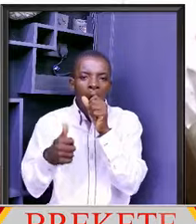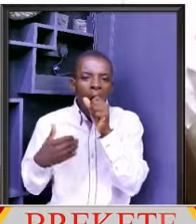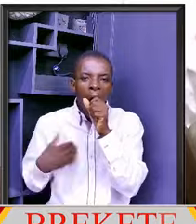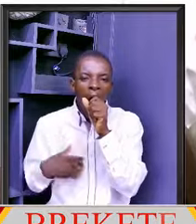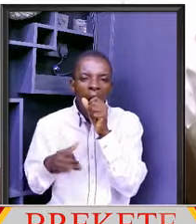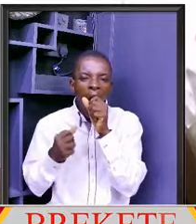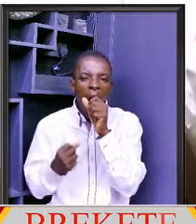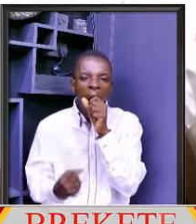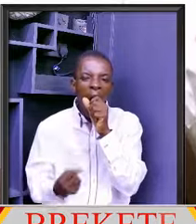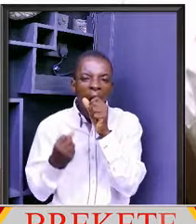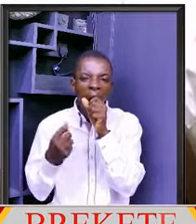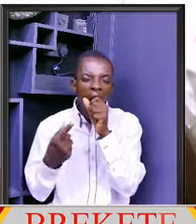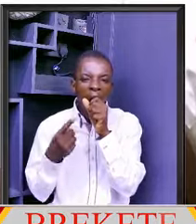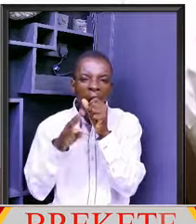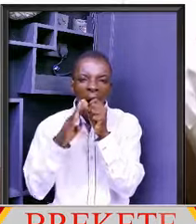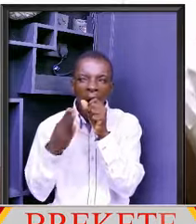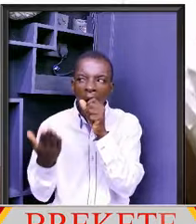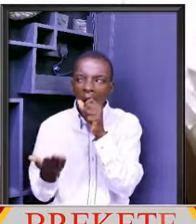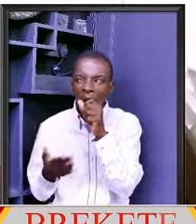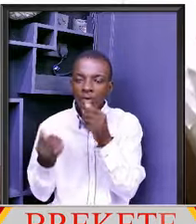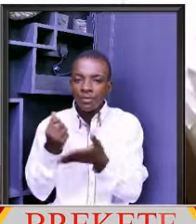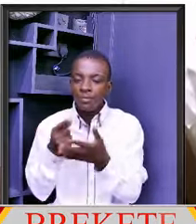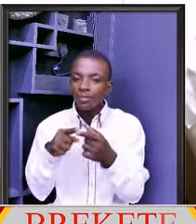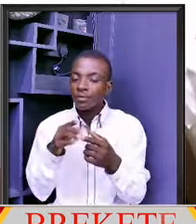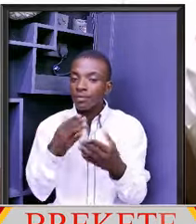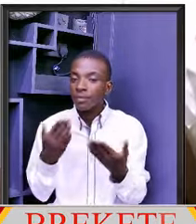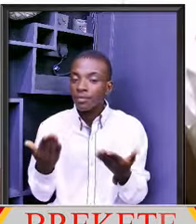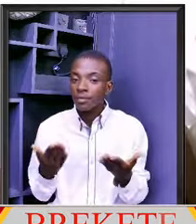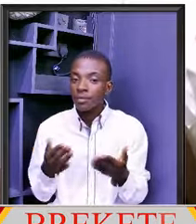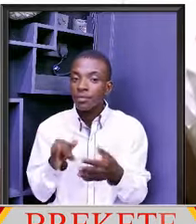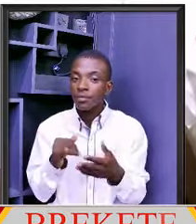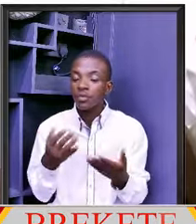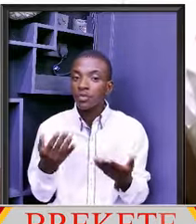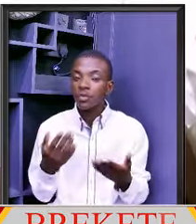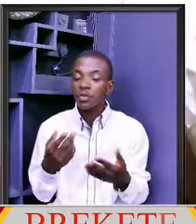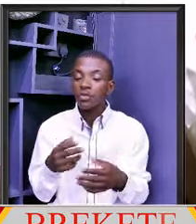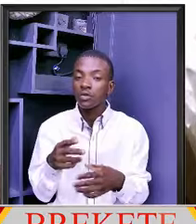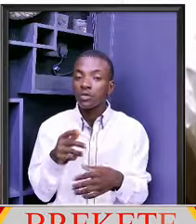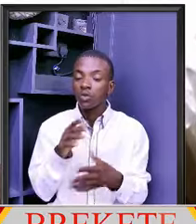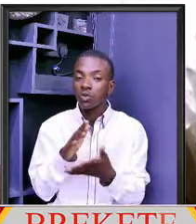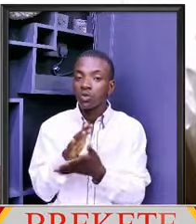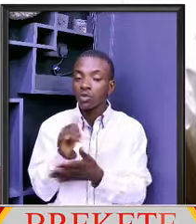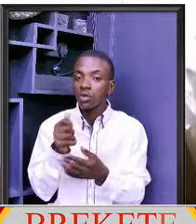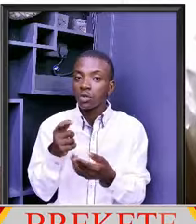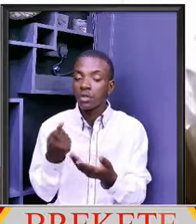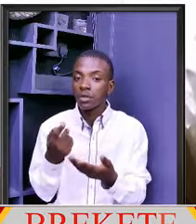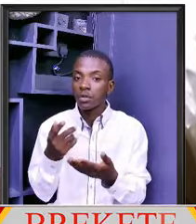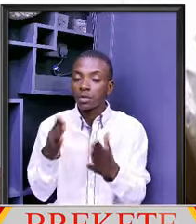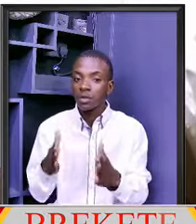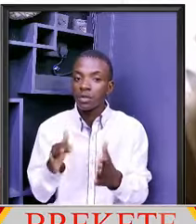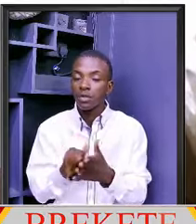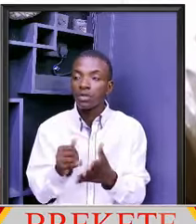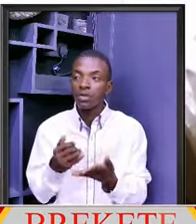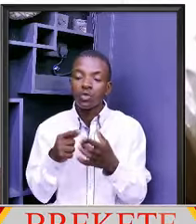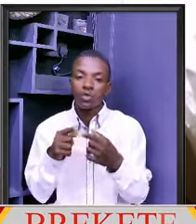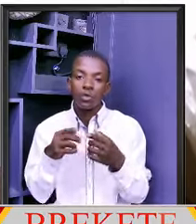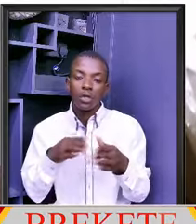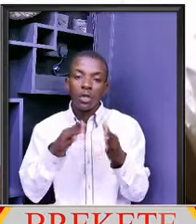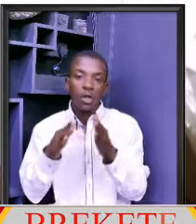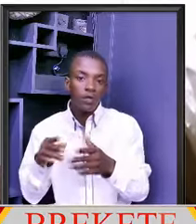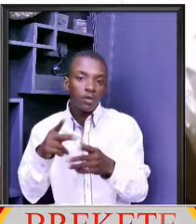everybody who's supposed to be here is supposed to be here. Mm. One of the board of trustees was seated there, left the place and went to